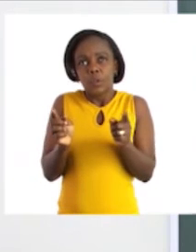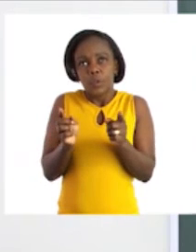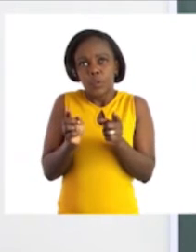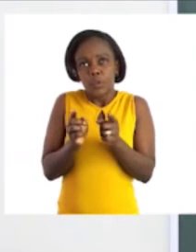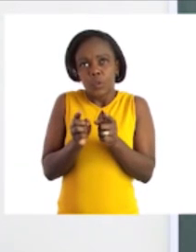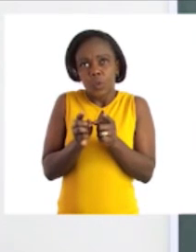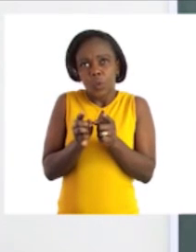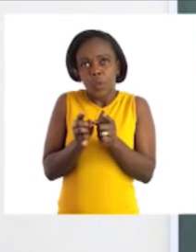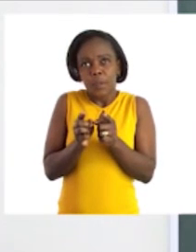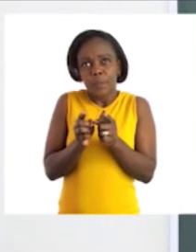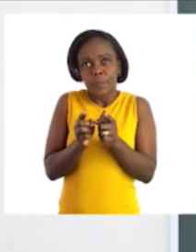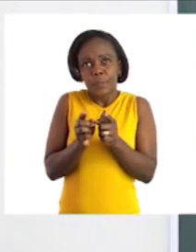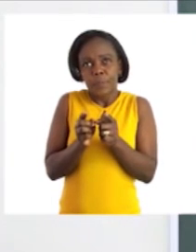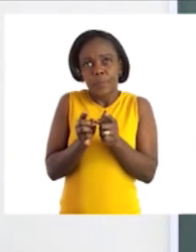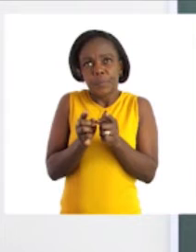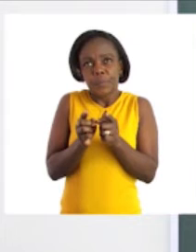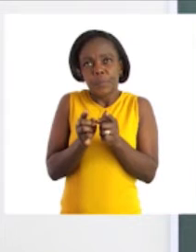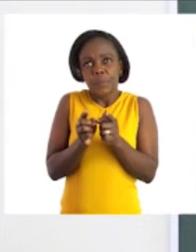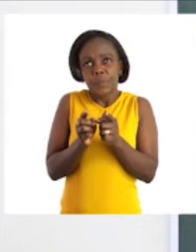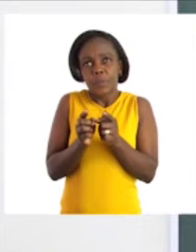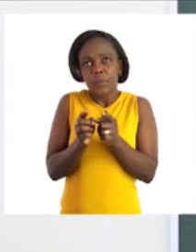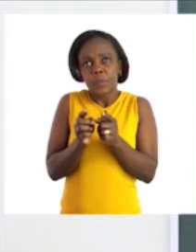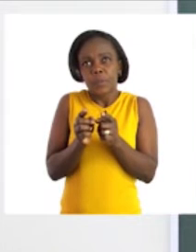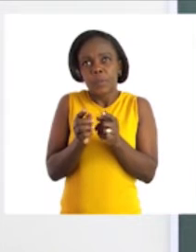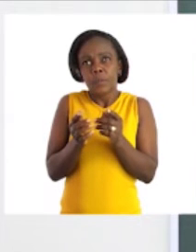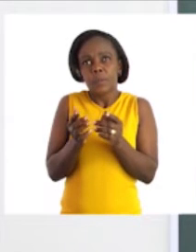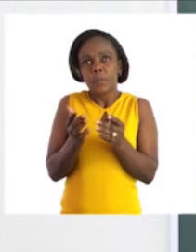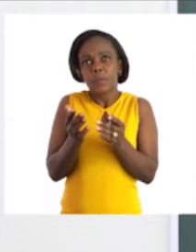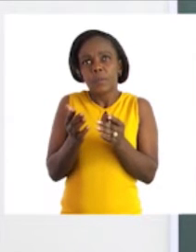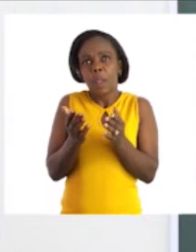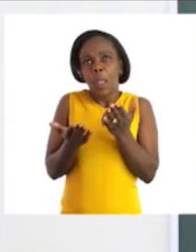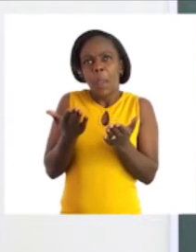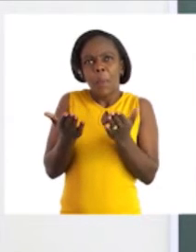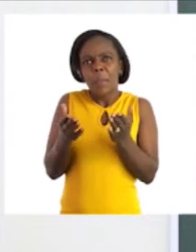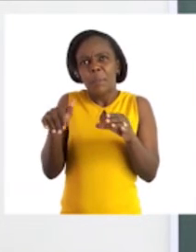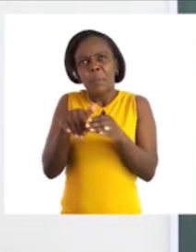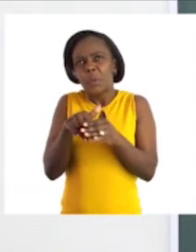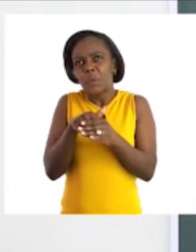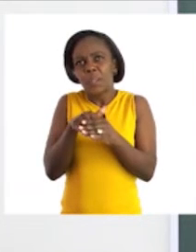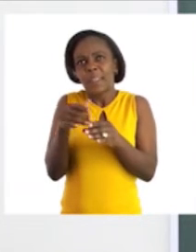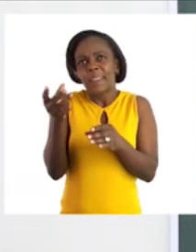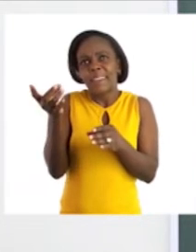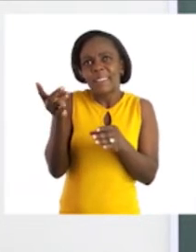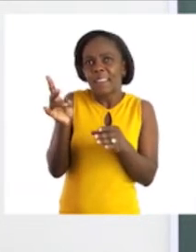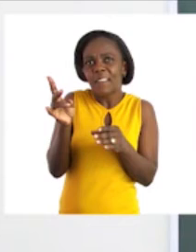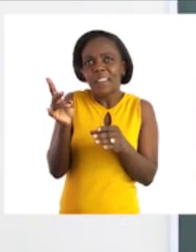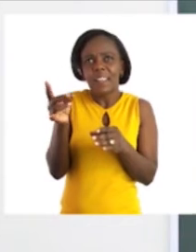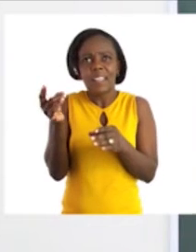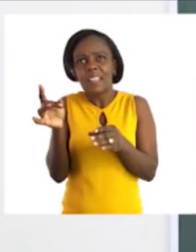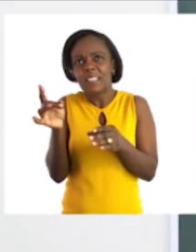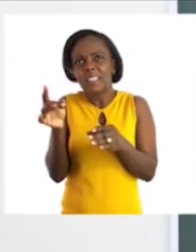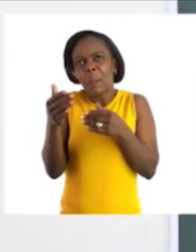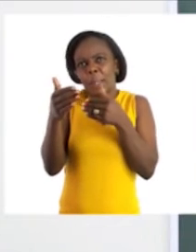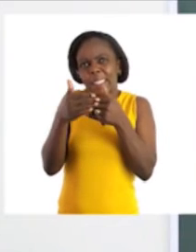on the 9 and the short hand is not on the 7 and is not yet on the